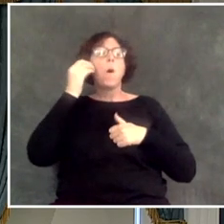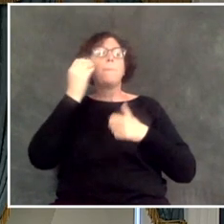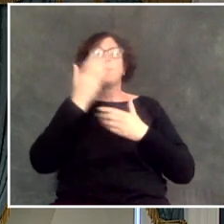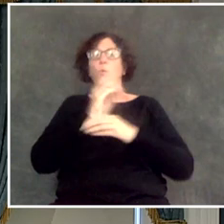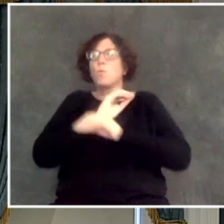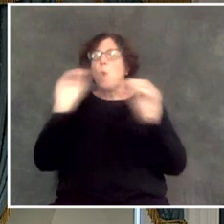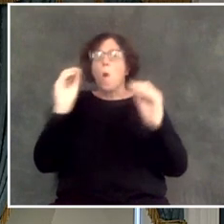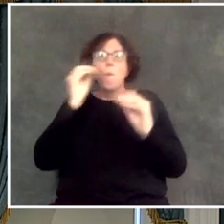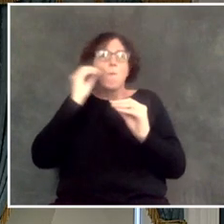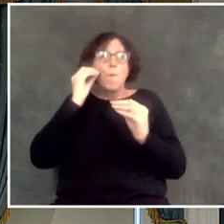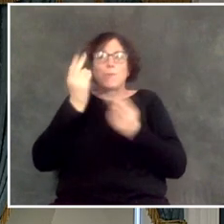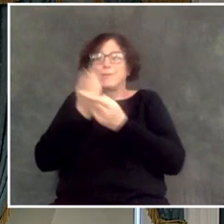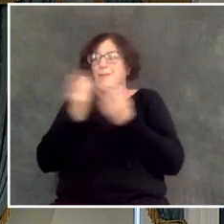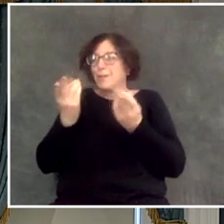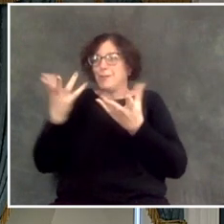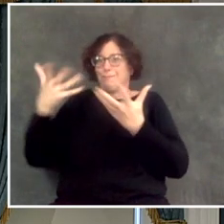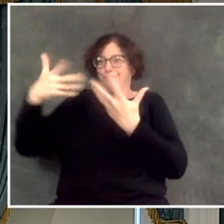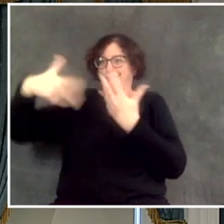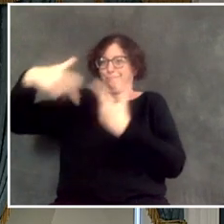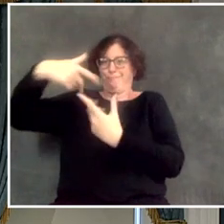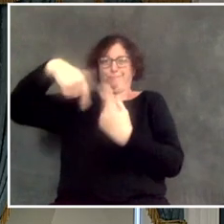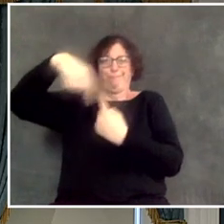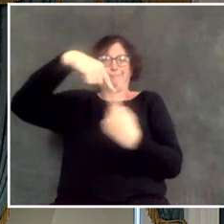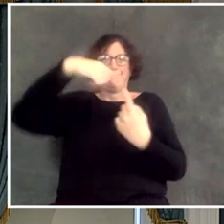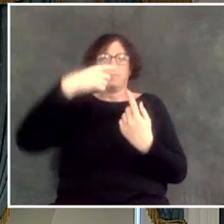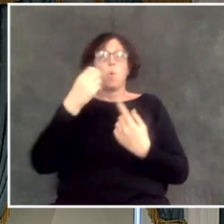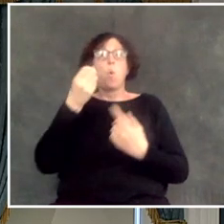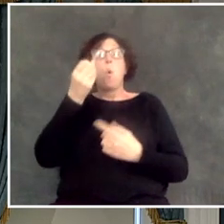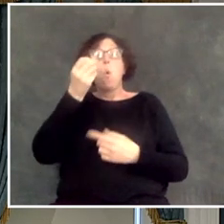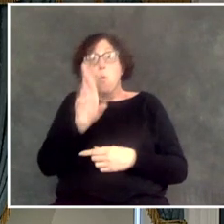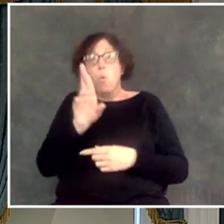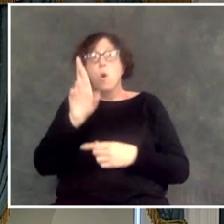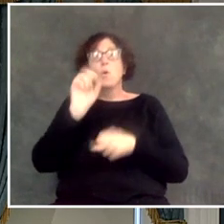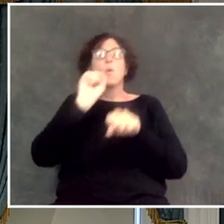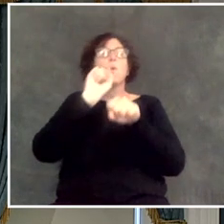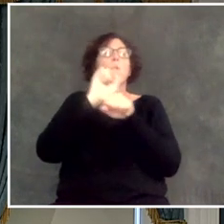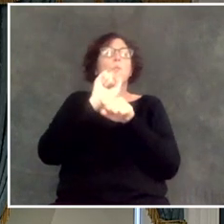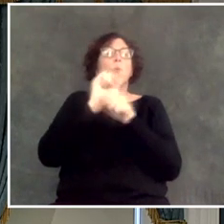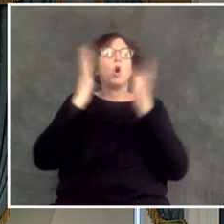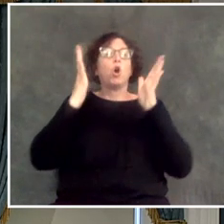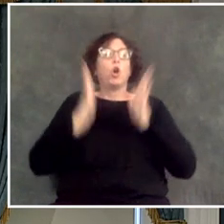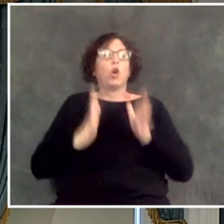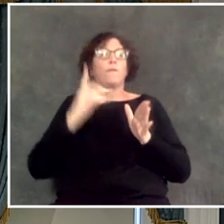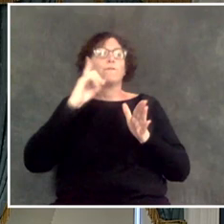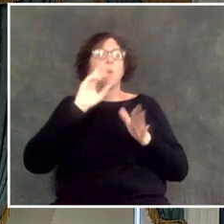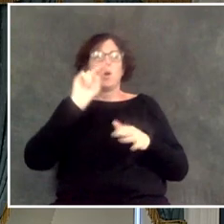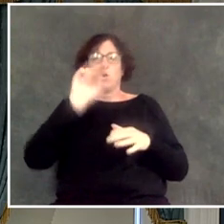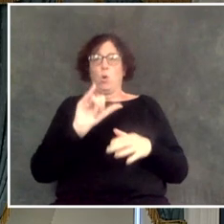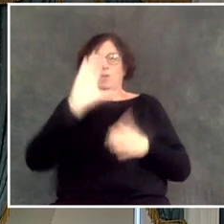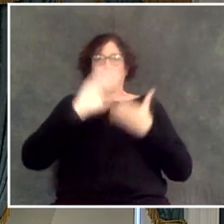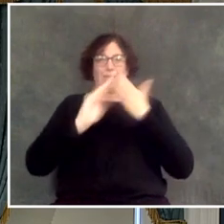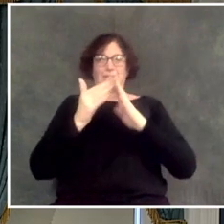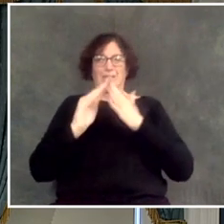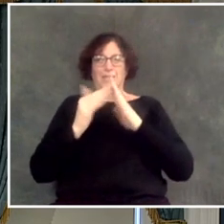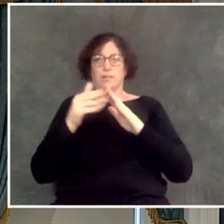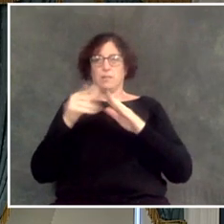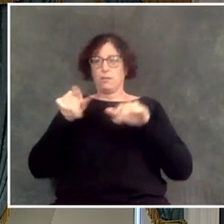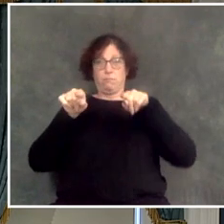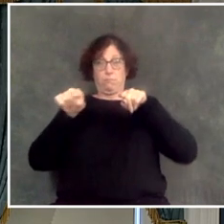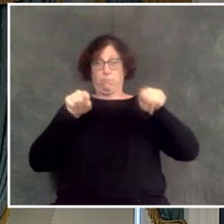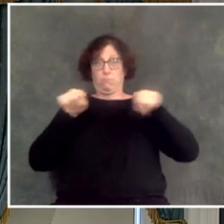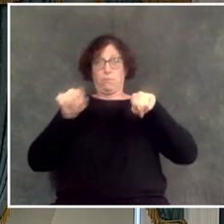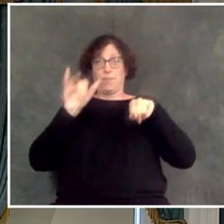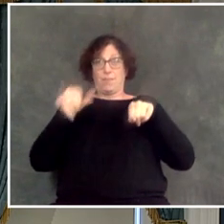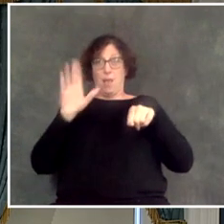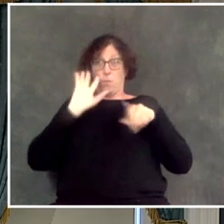And if I may follow up. Yeah, just do it all at once. That one's easy. And then I wanted to ask you if there's any update on